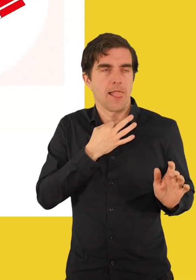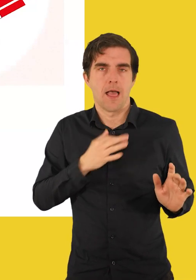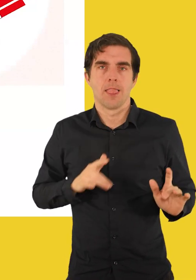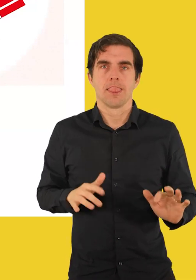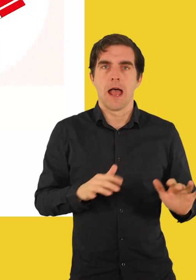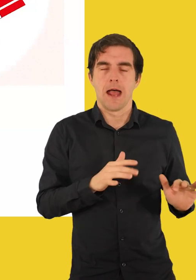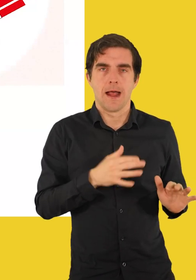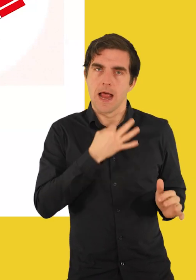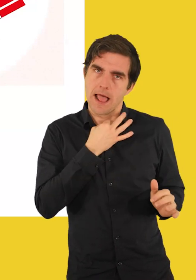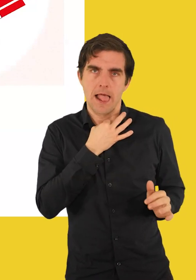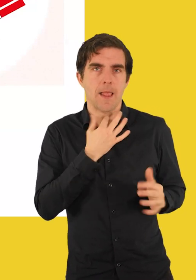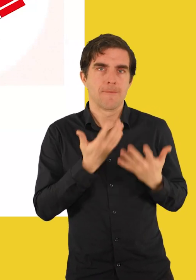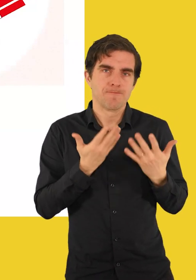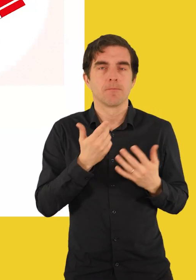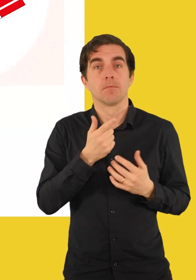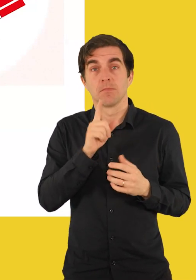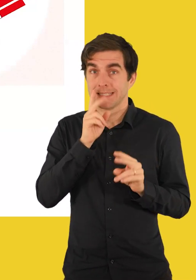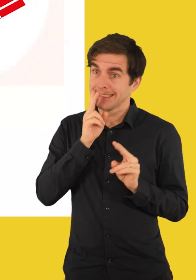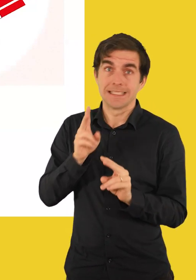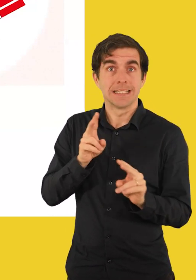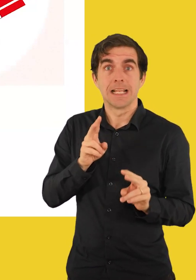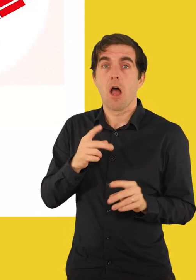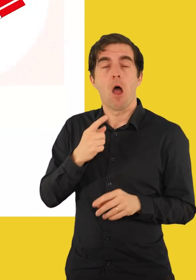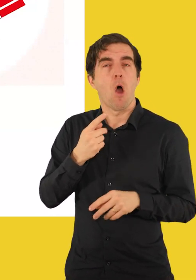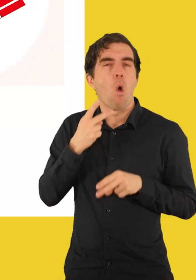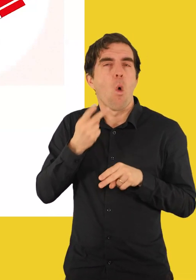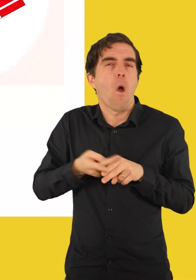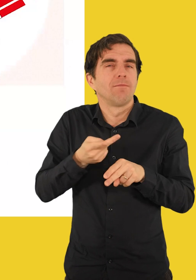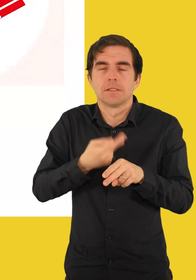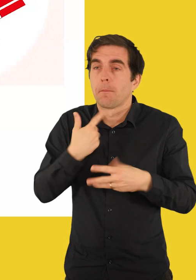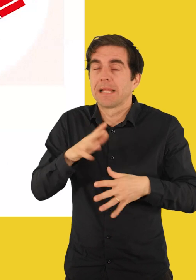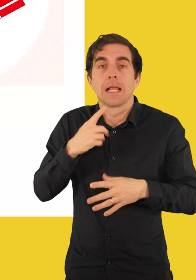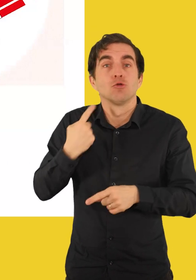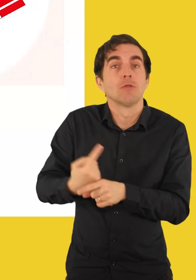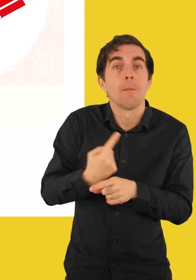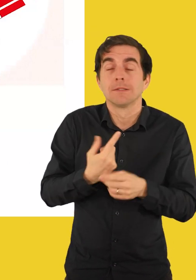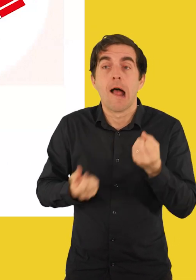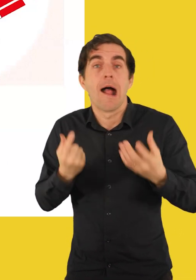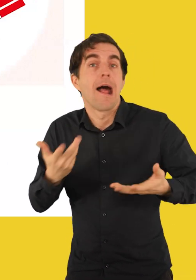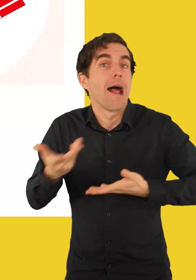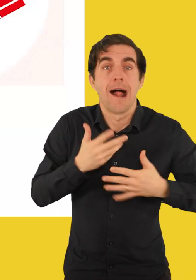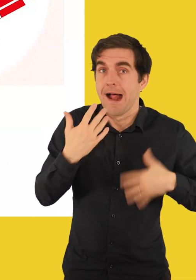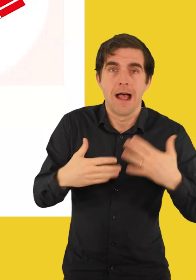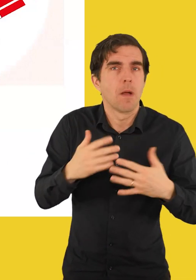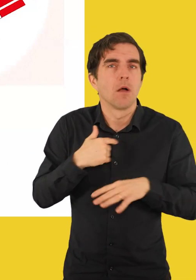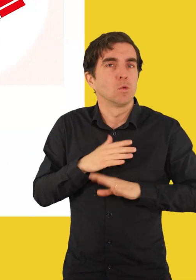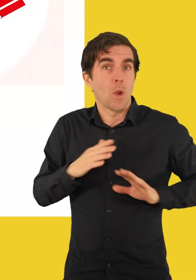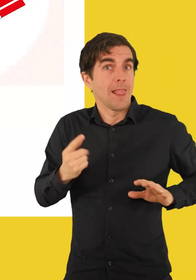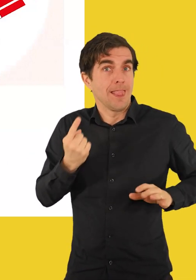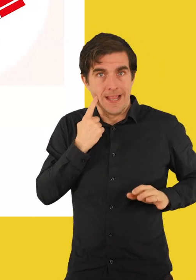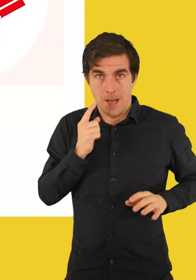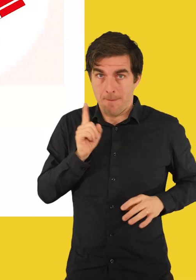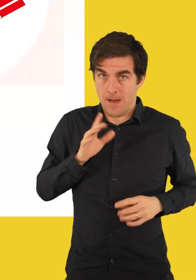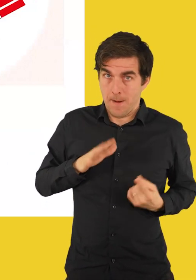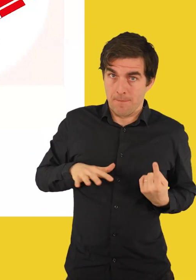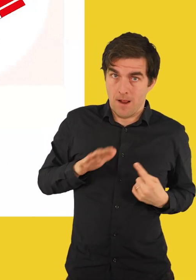a vulnerability. And what you also see that often it is mentioned, but I think